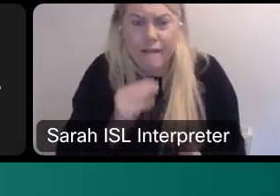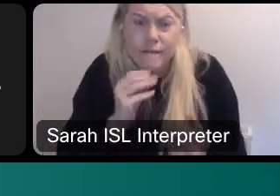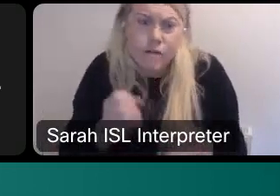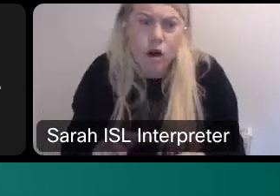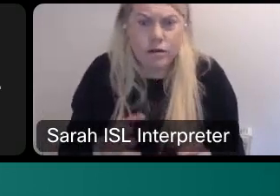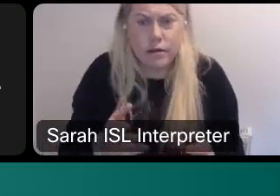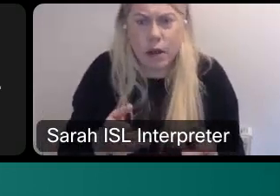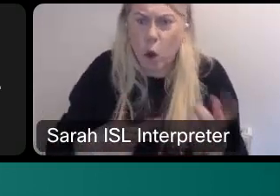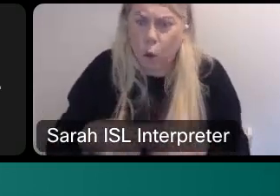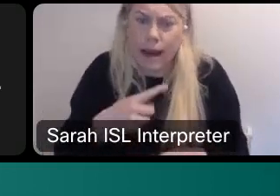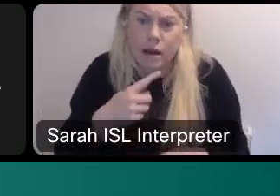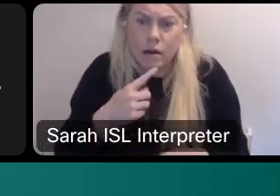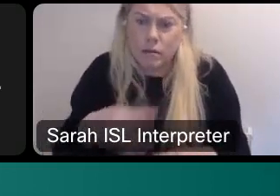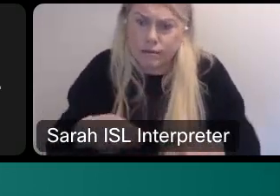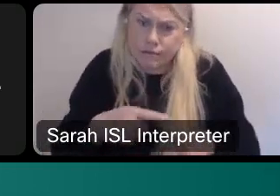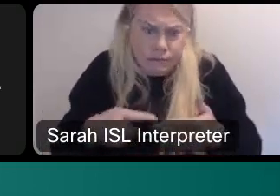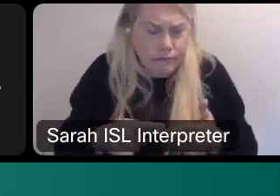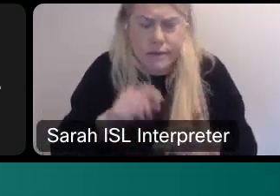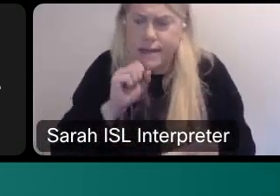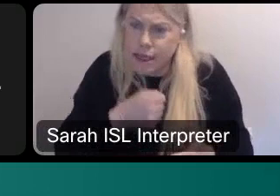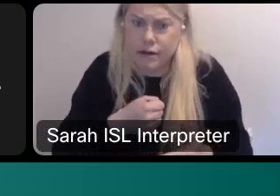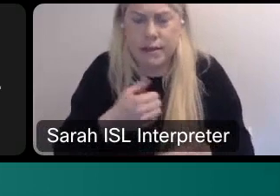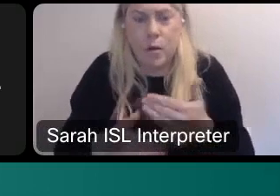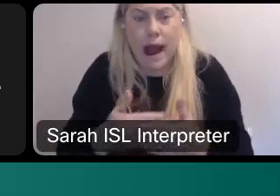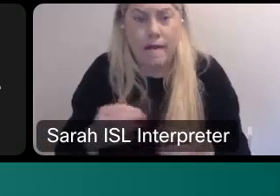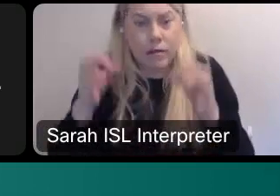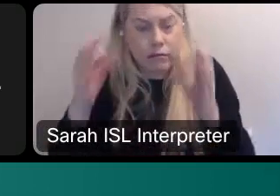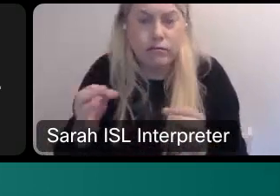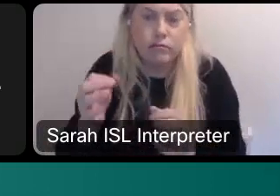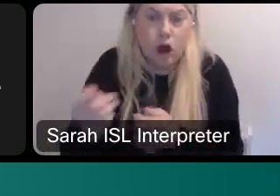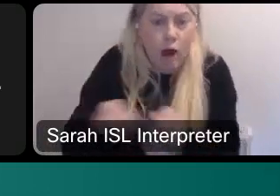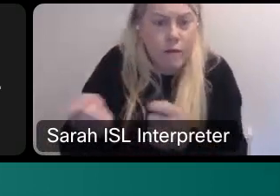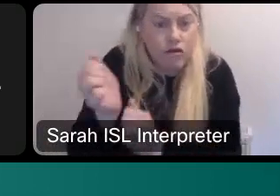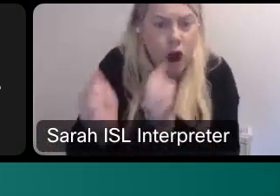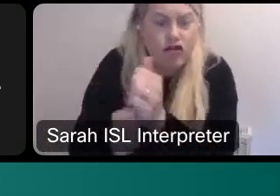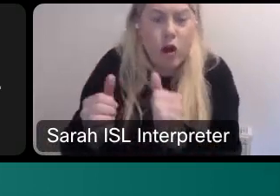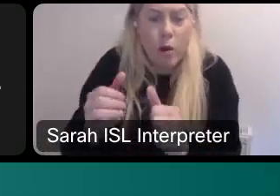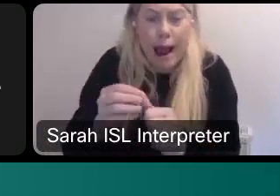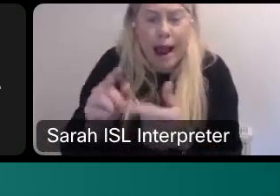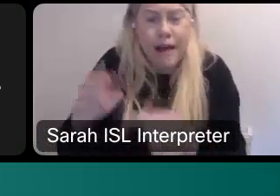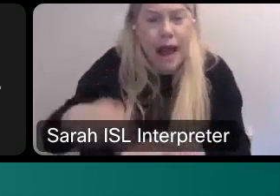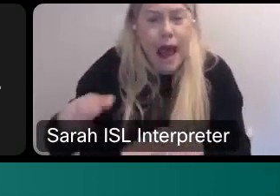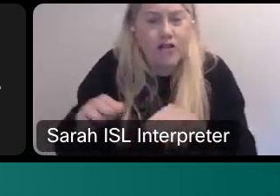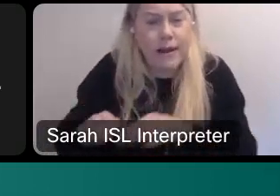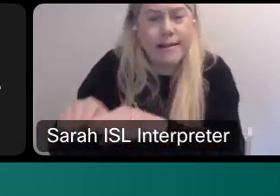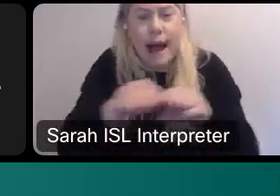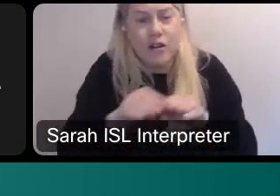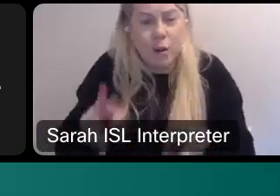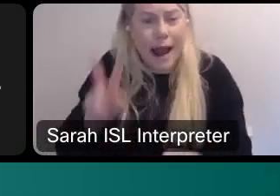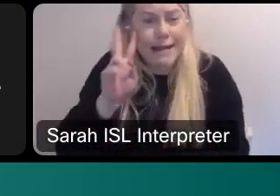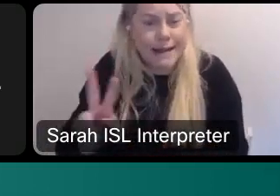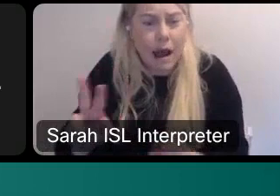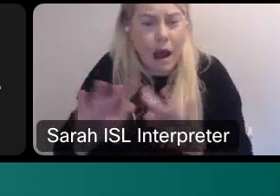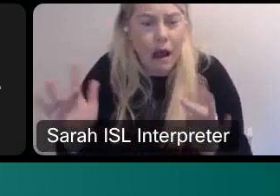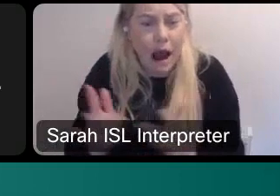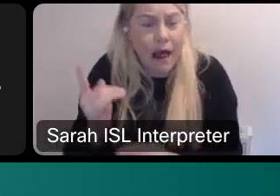seriously. We have an excellent clinical governance structure, and we have a set of national standards that are available online.